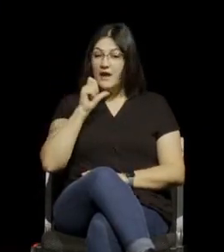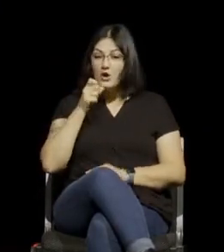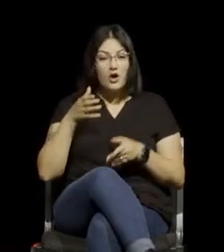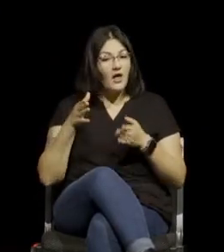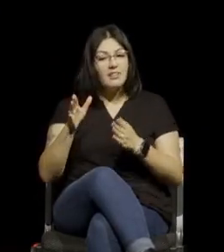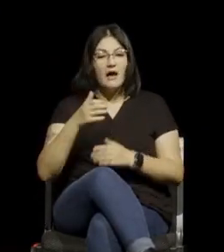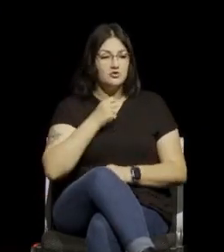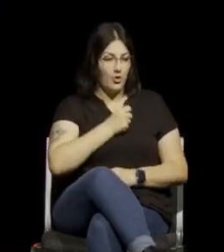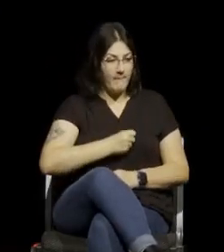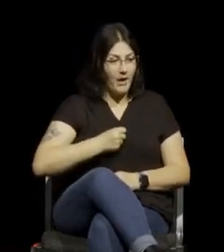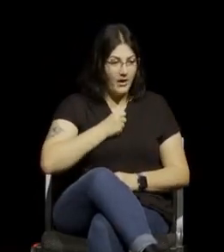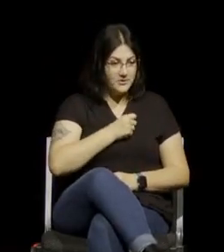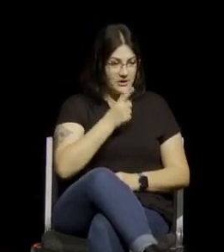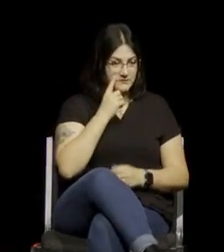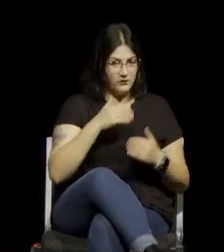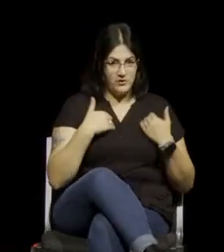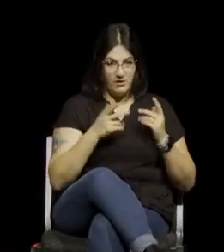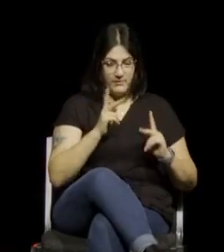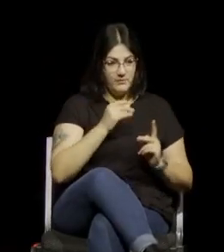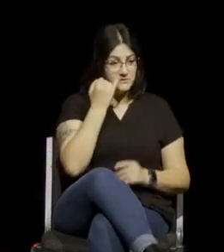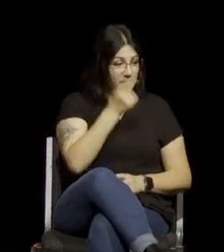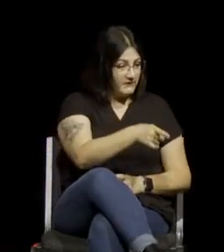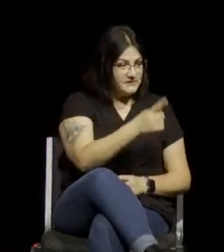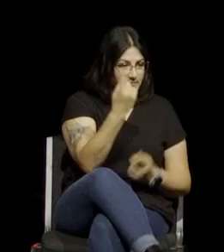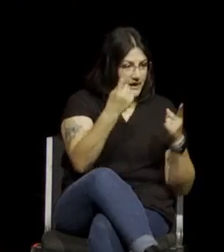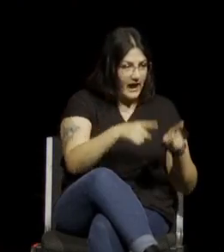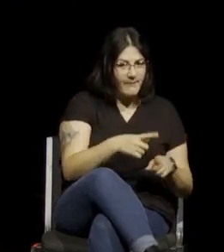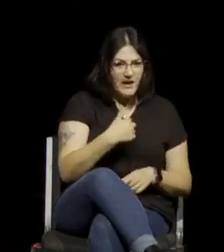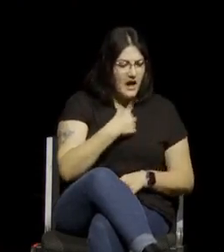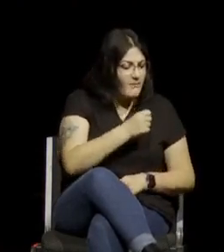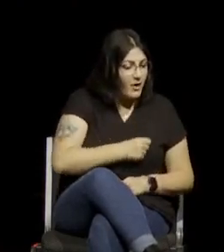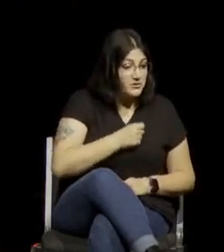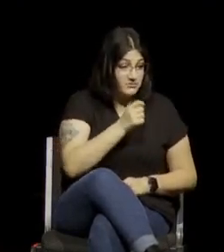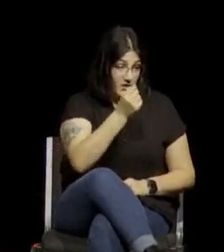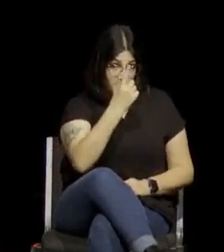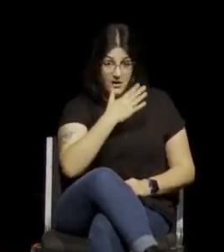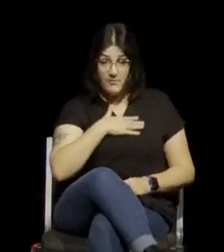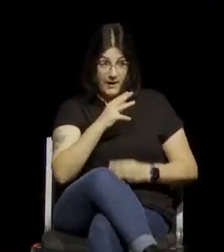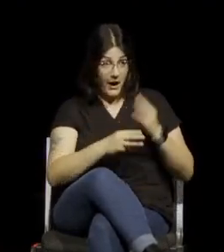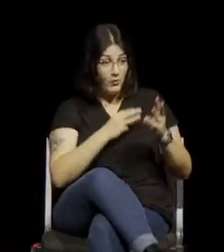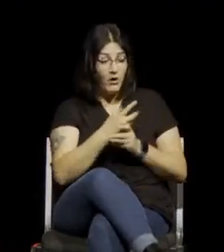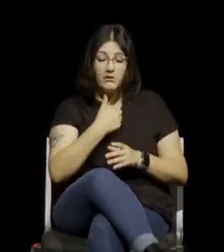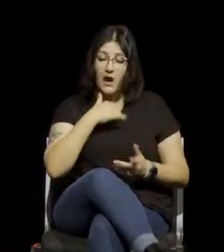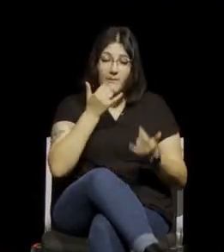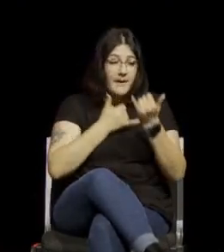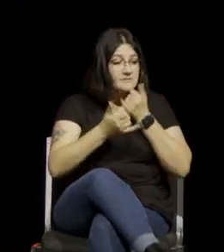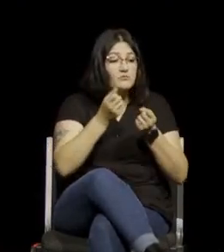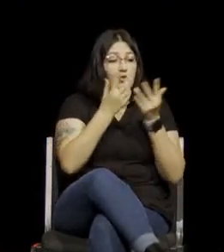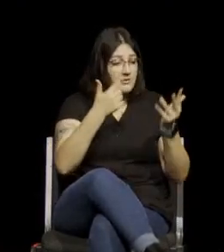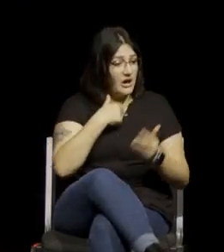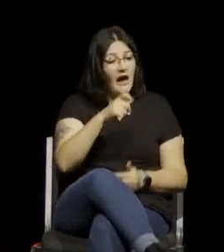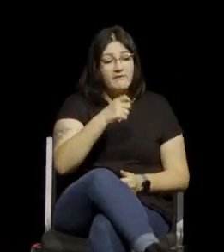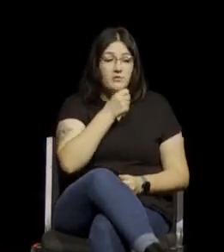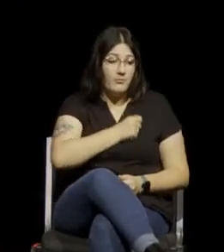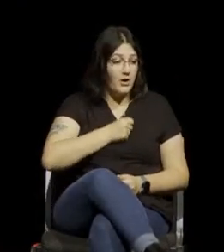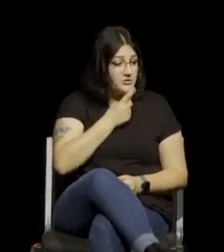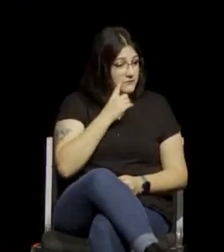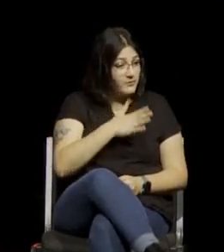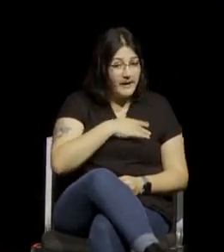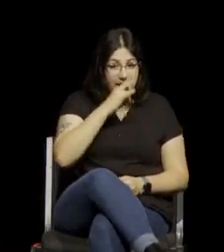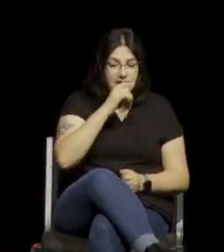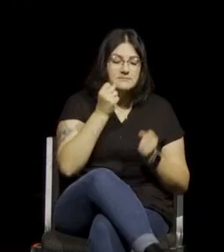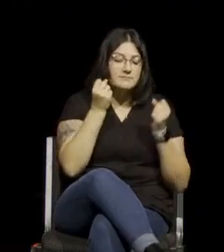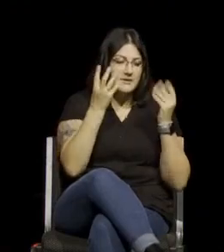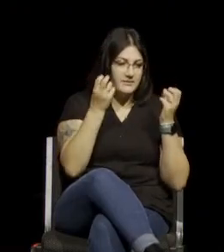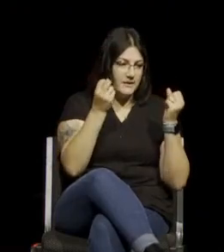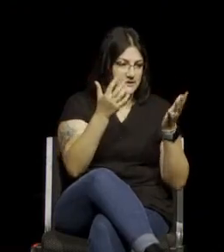allowed to apologize to younger people. And I don't know about in your world, but in my world, I screw up so much, I have to apologize to my children constantly. So